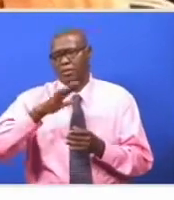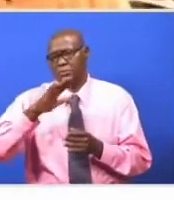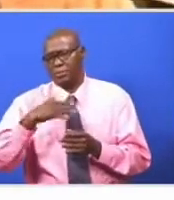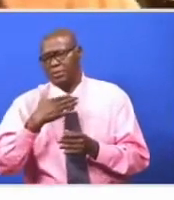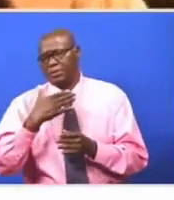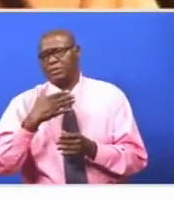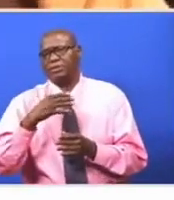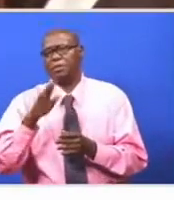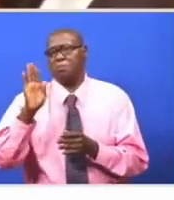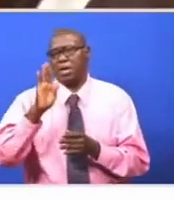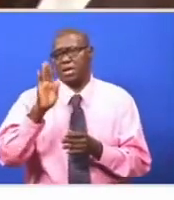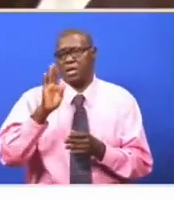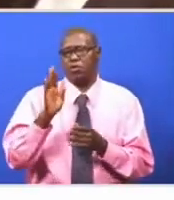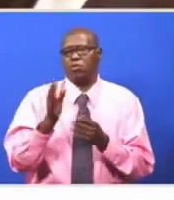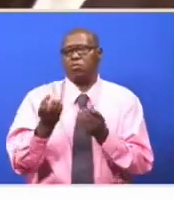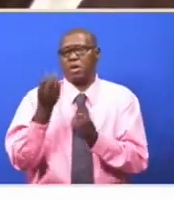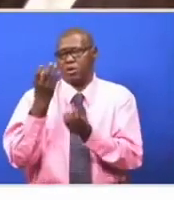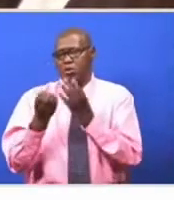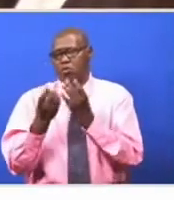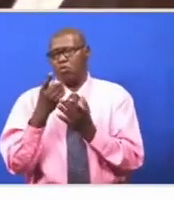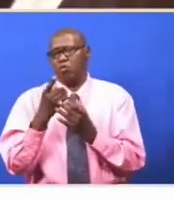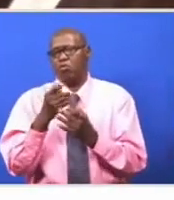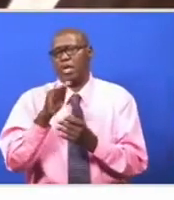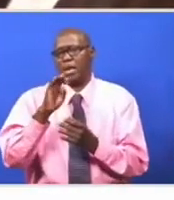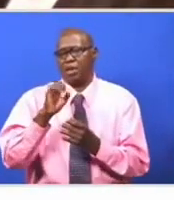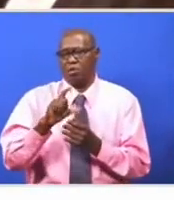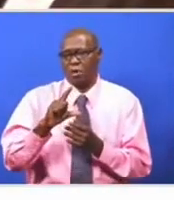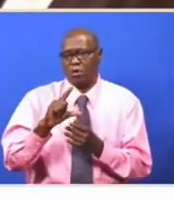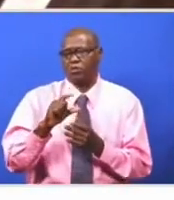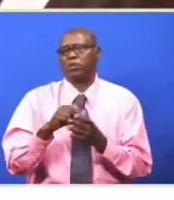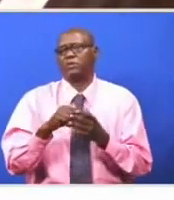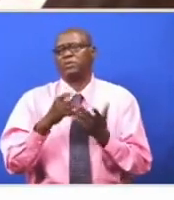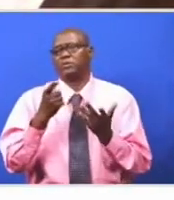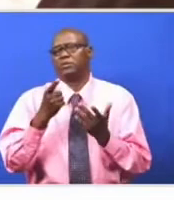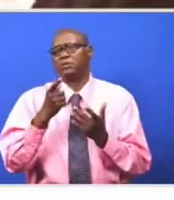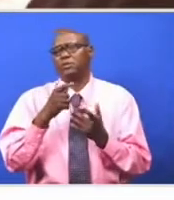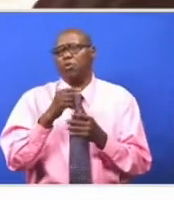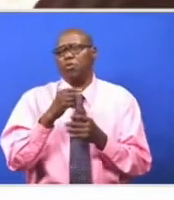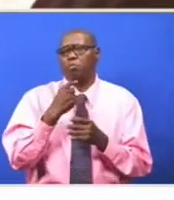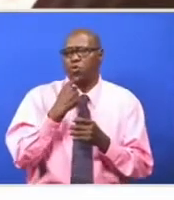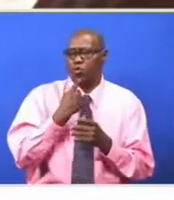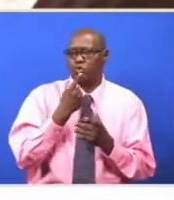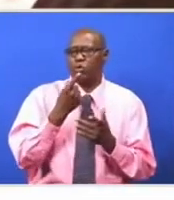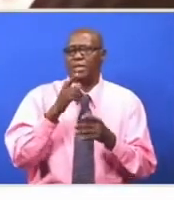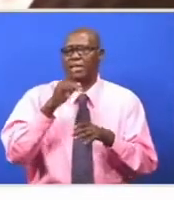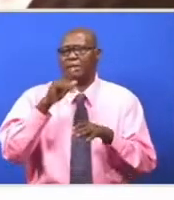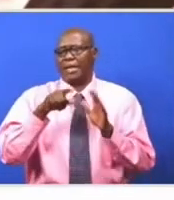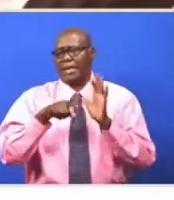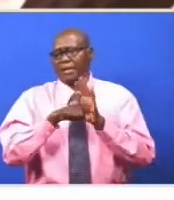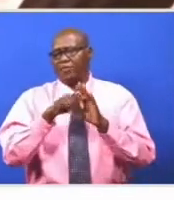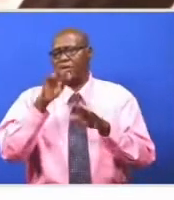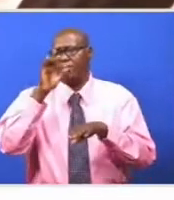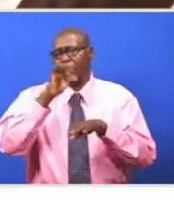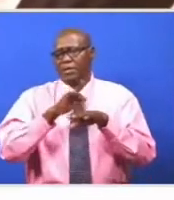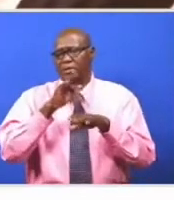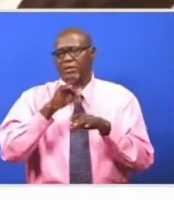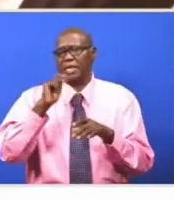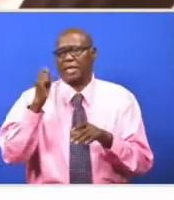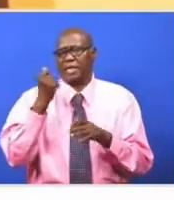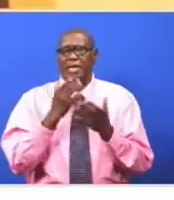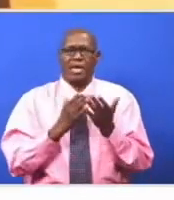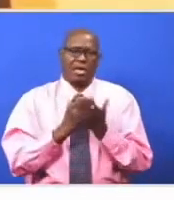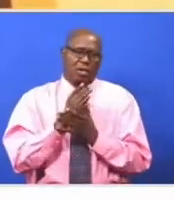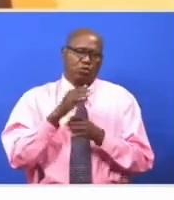Baringo, Elgeyo Marakwet, Mandera, Nakuru, Turkana, and West Pokot, which negatively affected Kenyans' rights to vote and